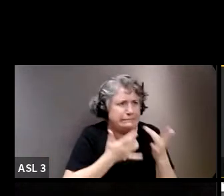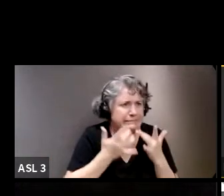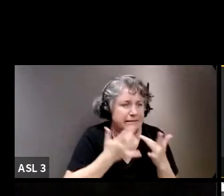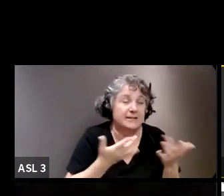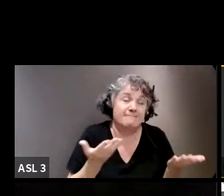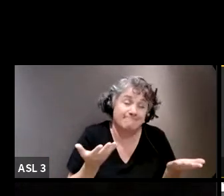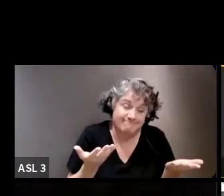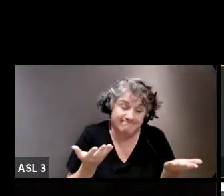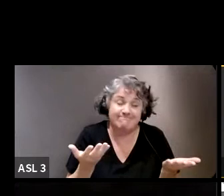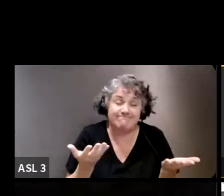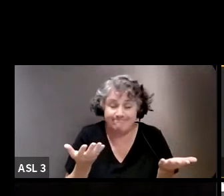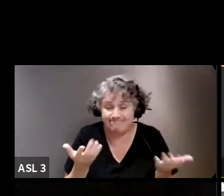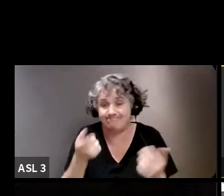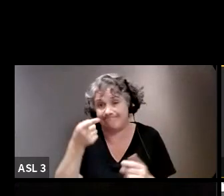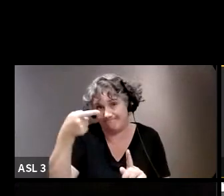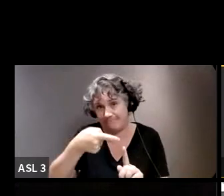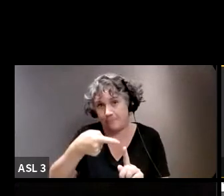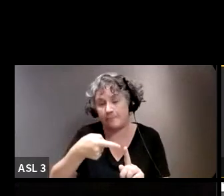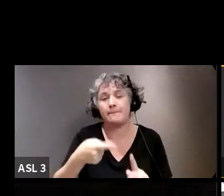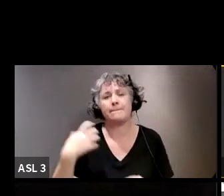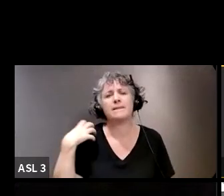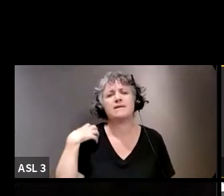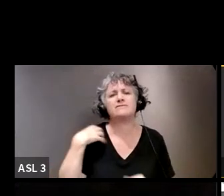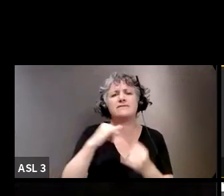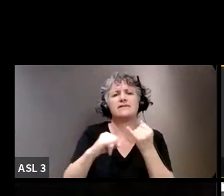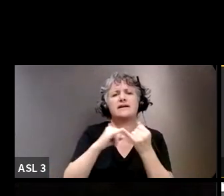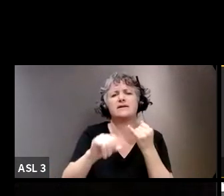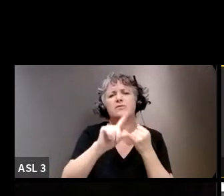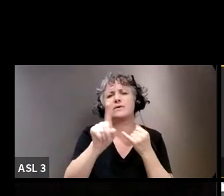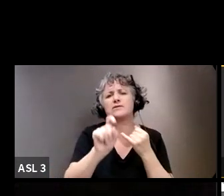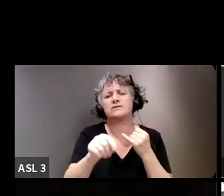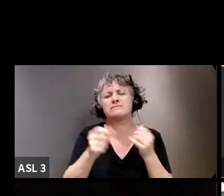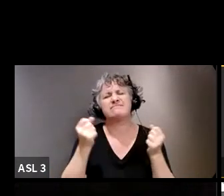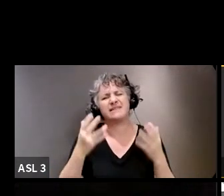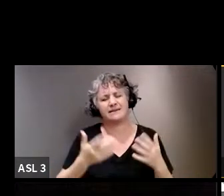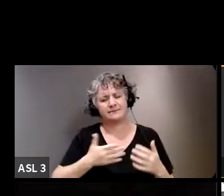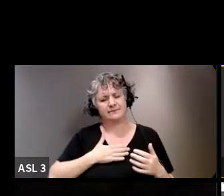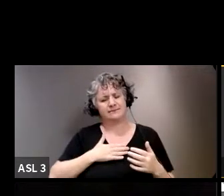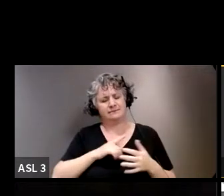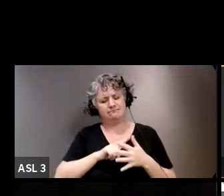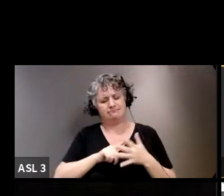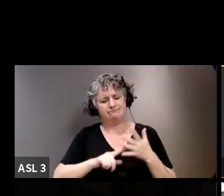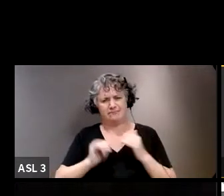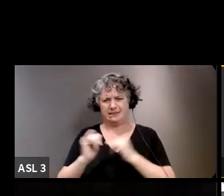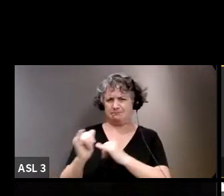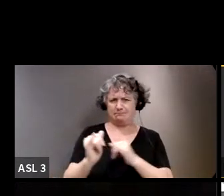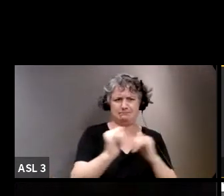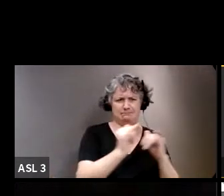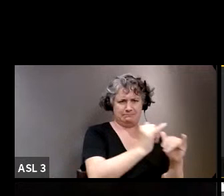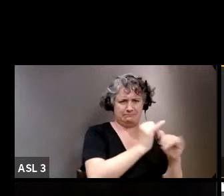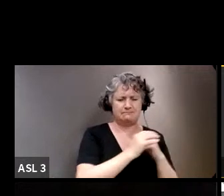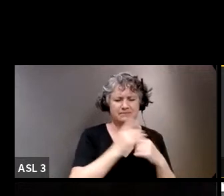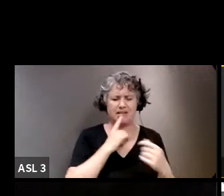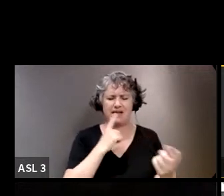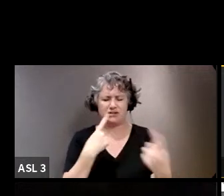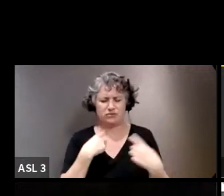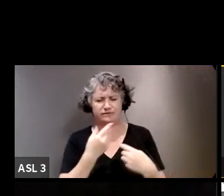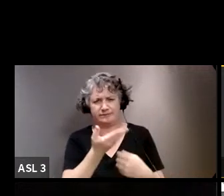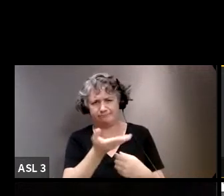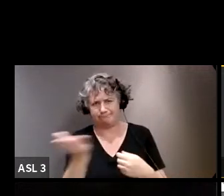then just uh chief for just a final question because a lot of my answer a lot of my questions were already answered by other other